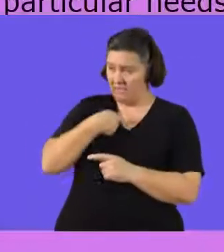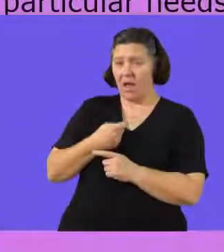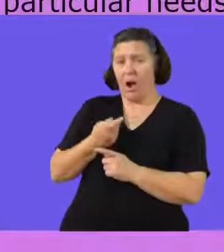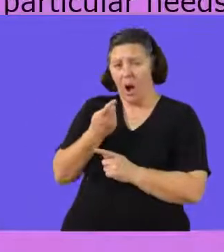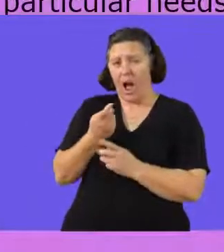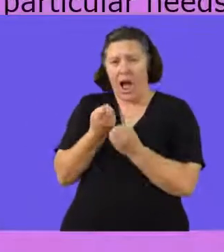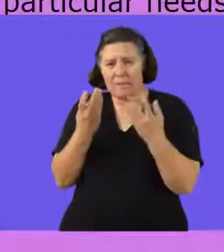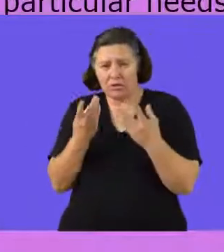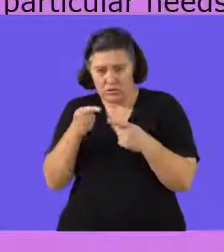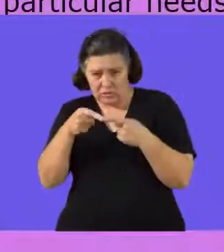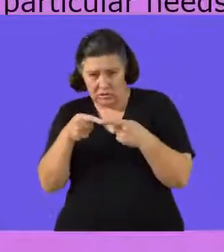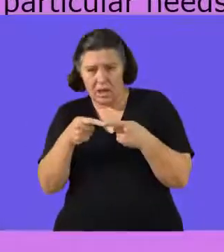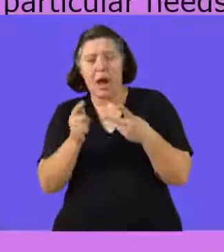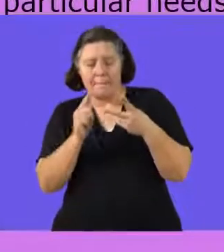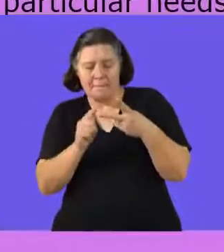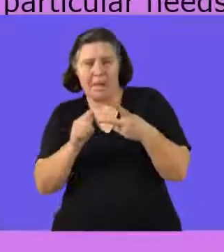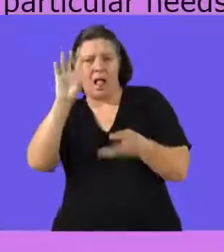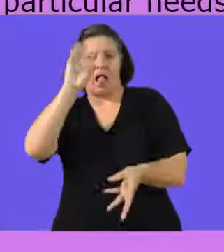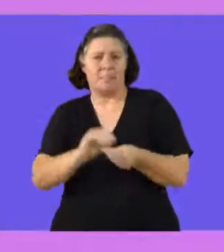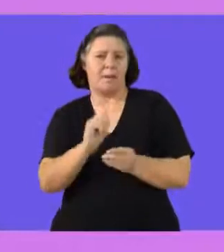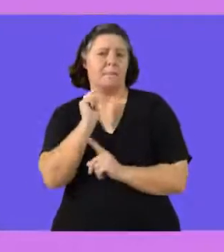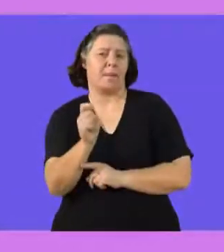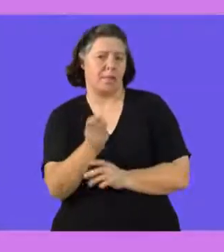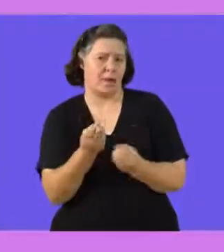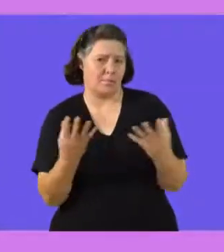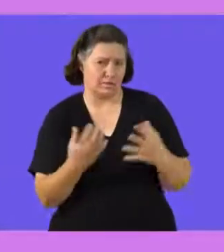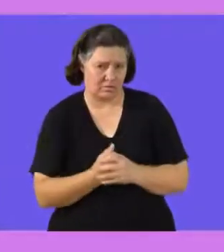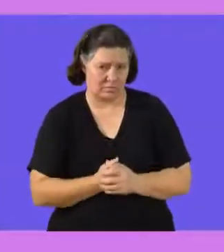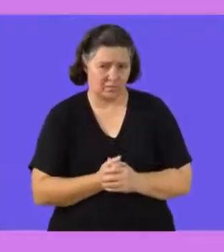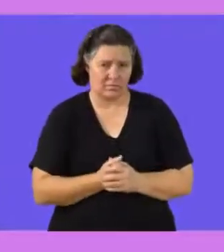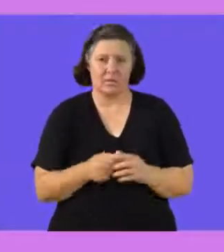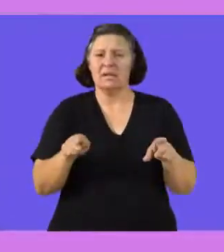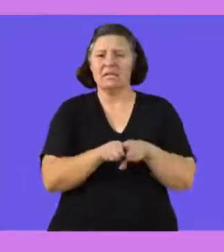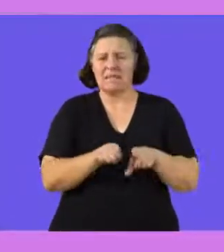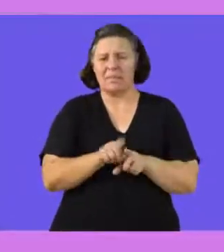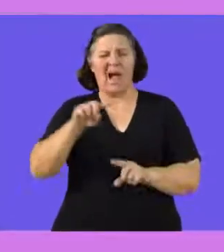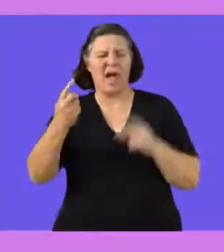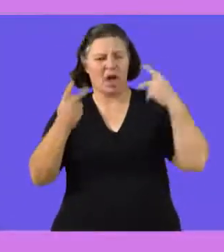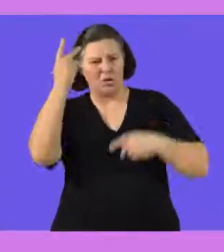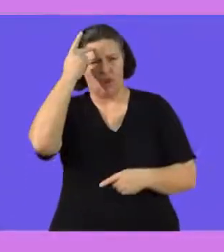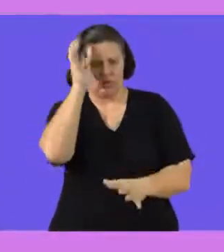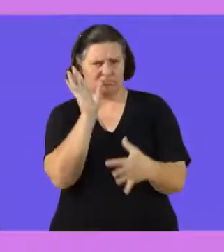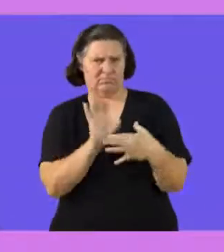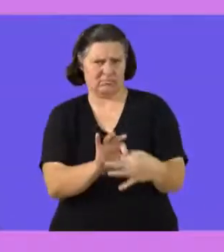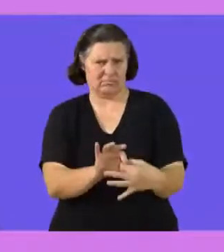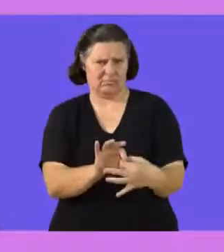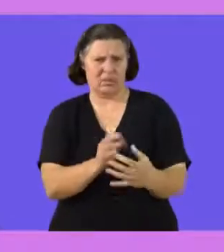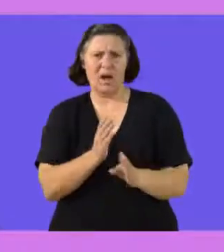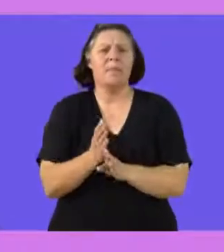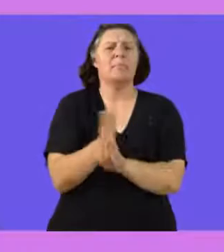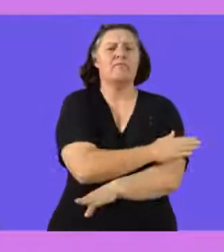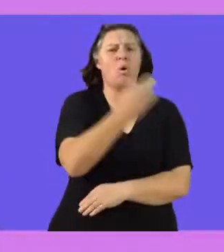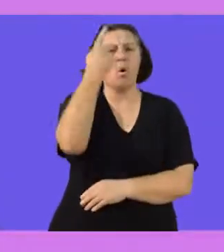tariffs and or formula. And then also, we'll be looking at other knowledge that you should have. So what are